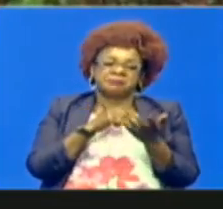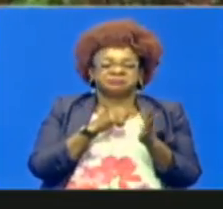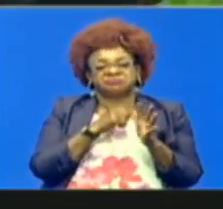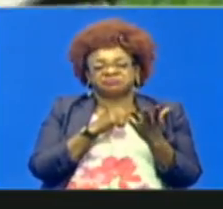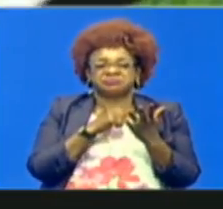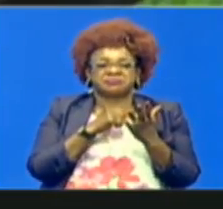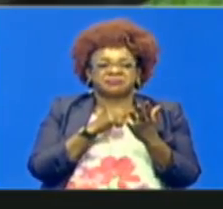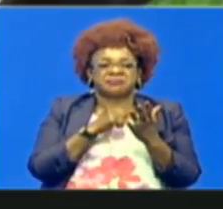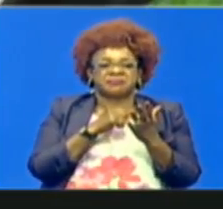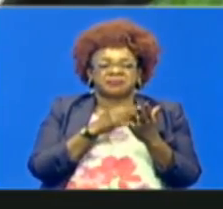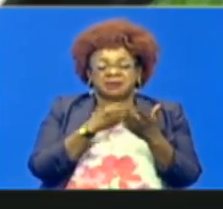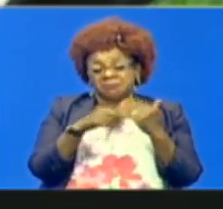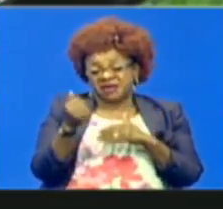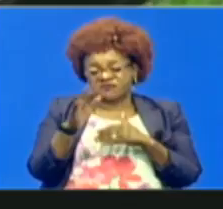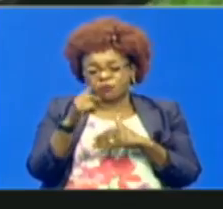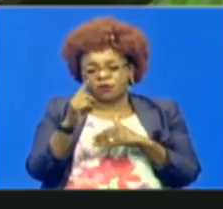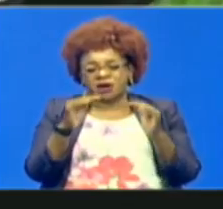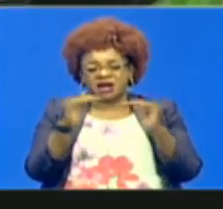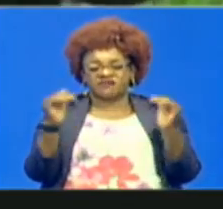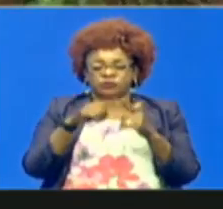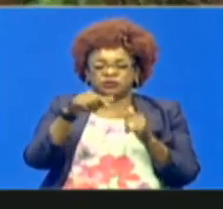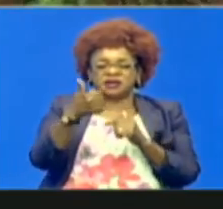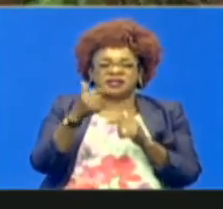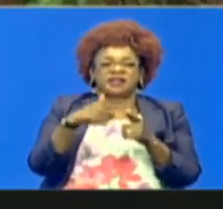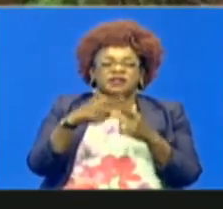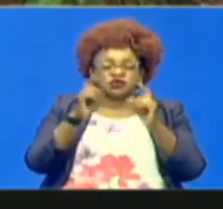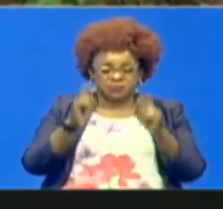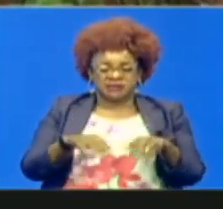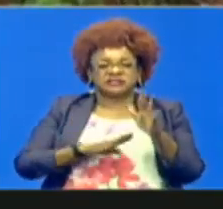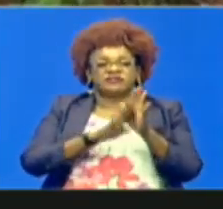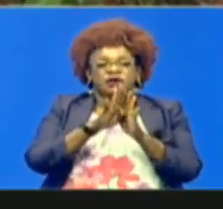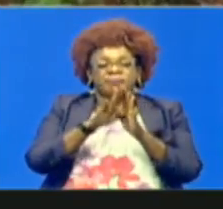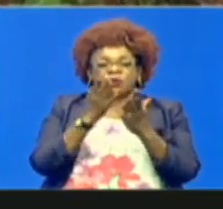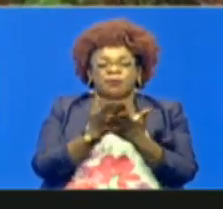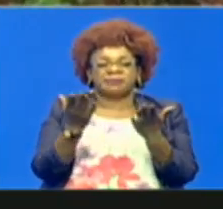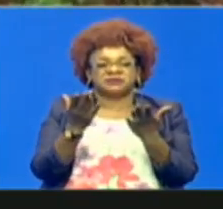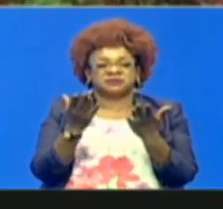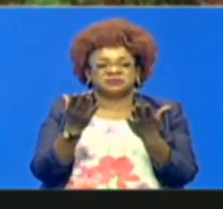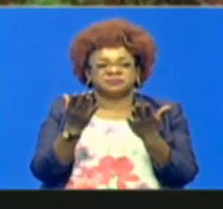the pay from one level to another, then that means you must develop equipment-wise,